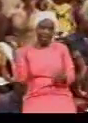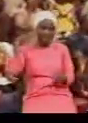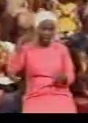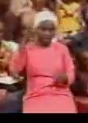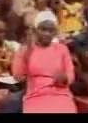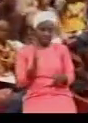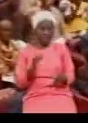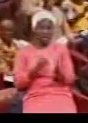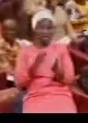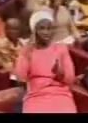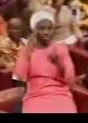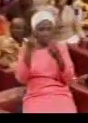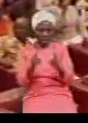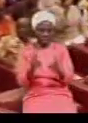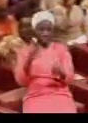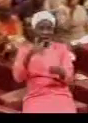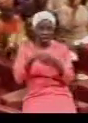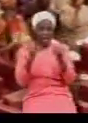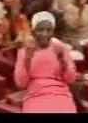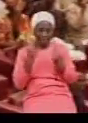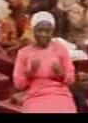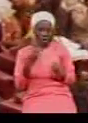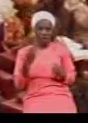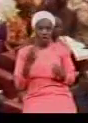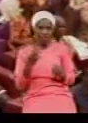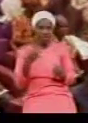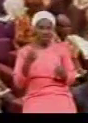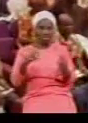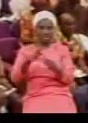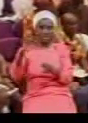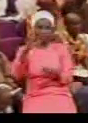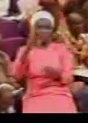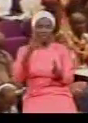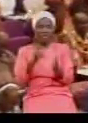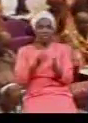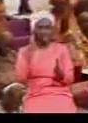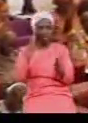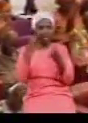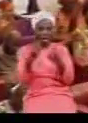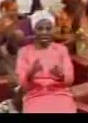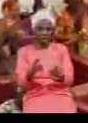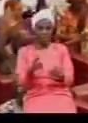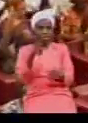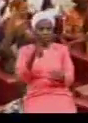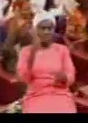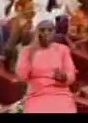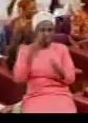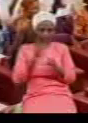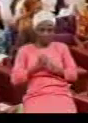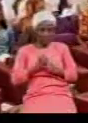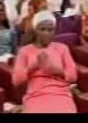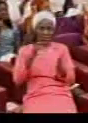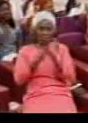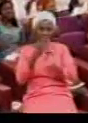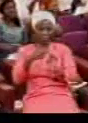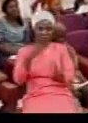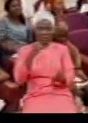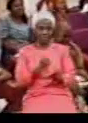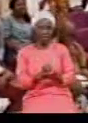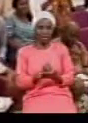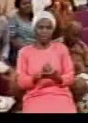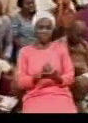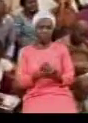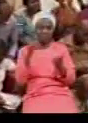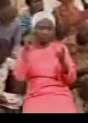going to happen. In the power of the Spirit, it's going to happen. You possess in Jesus' name.